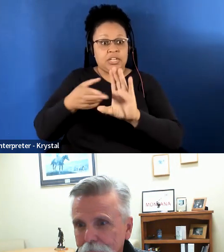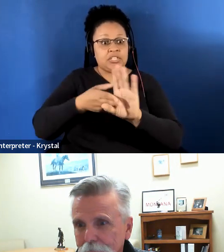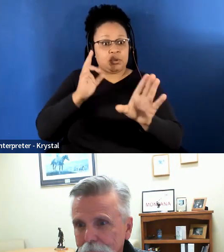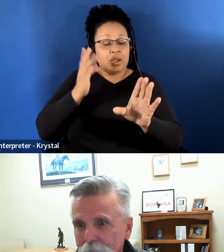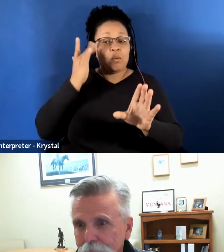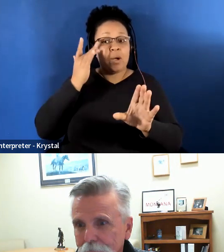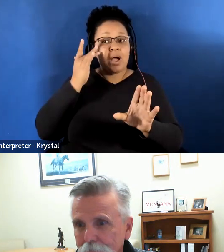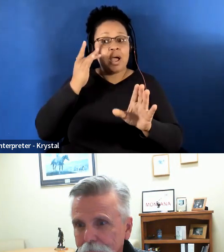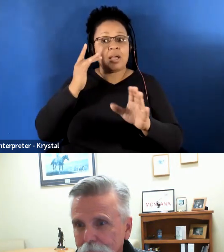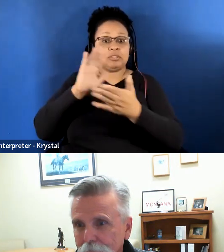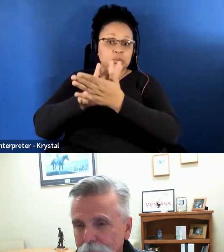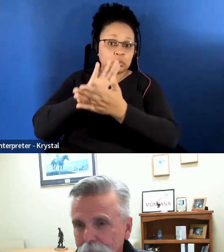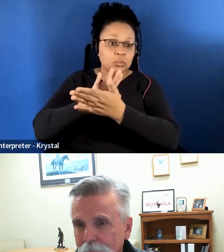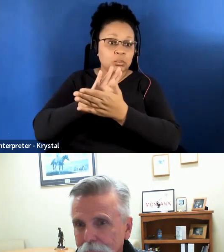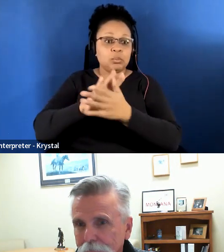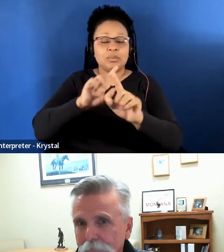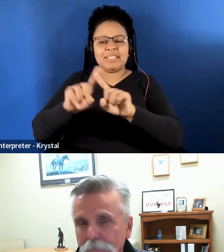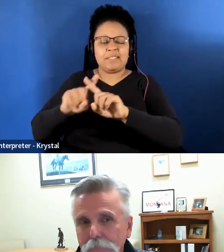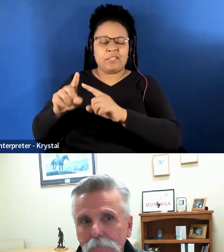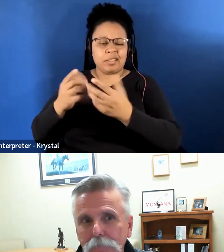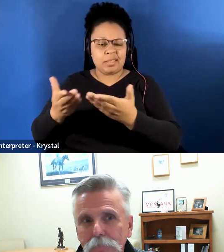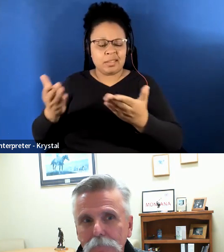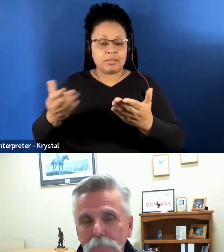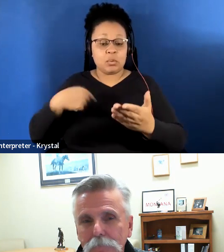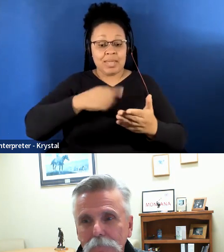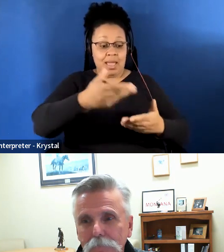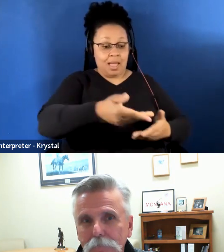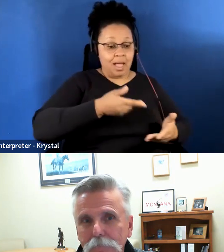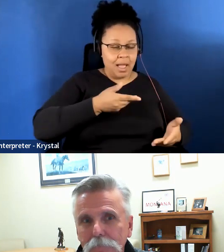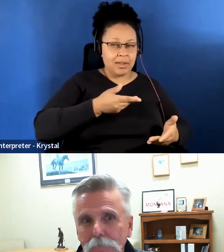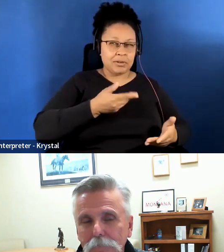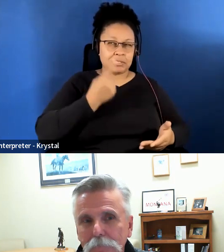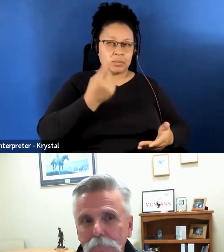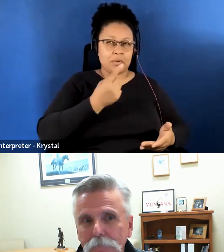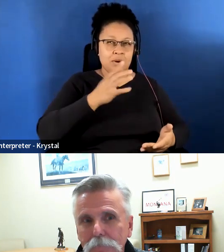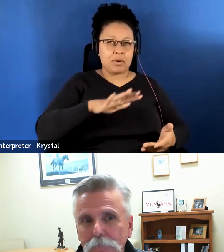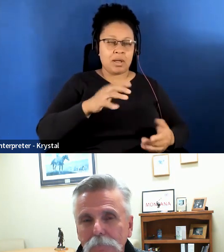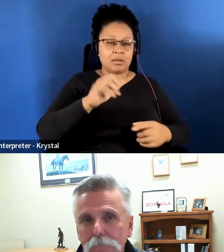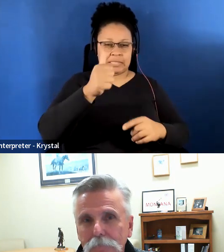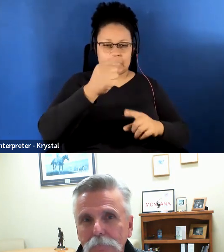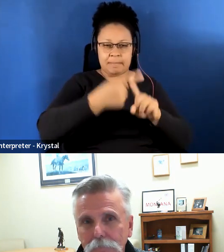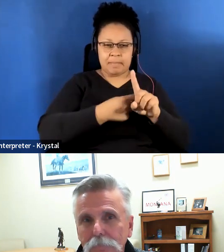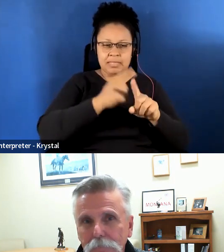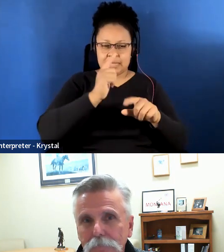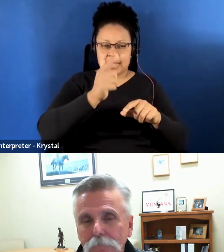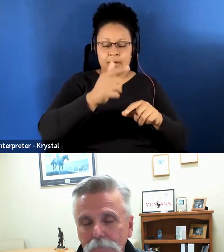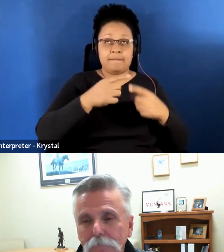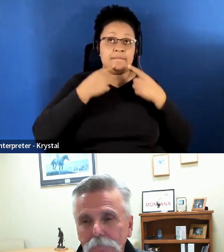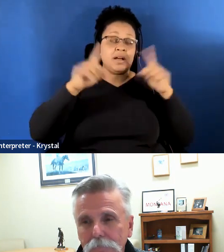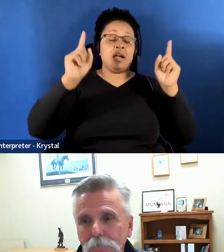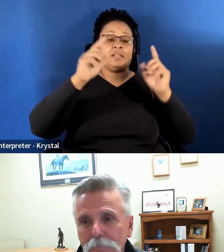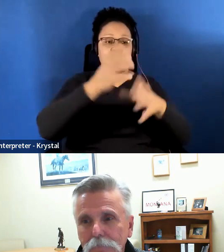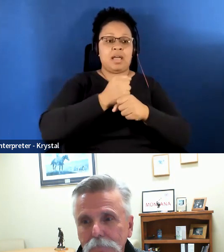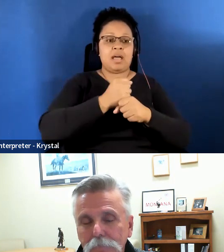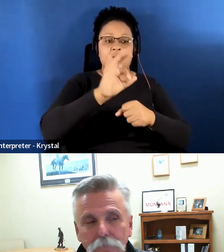school and those things. We hired someone about, 10 months later, Scott, we finally got someone